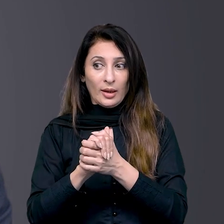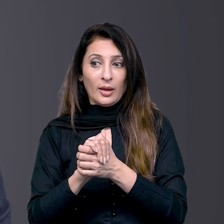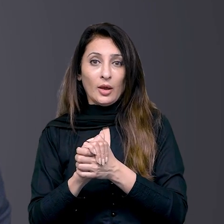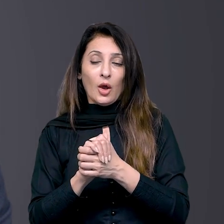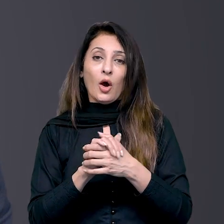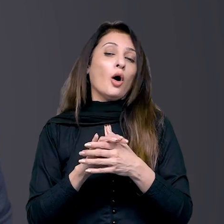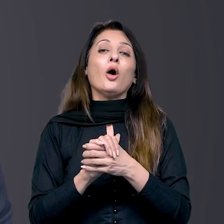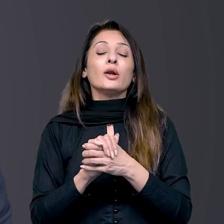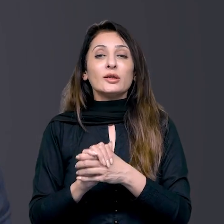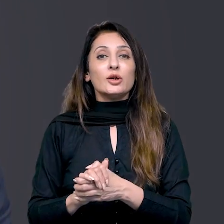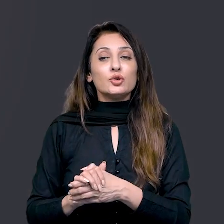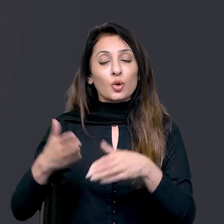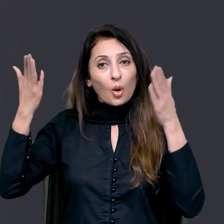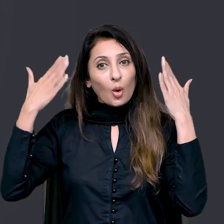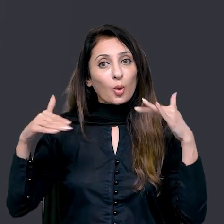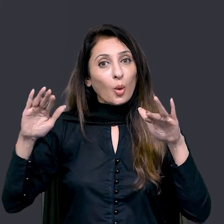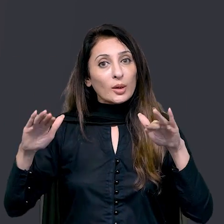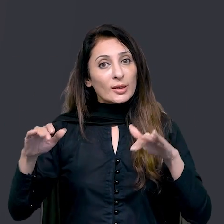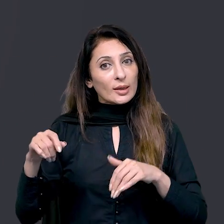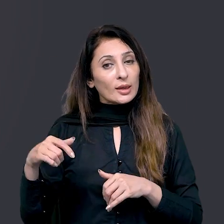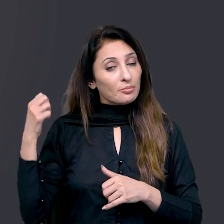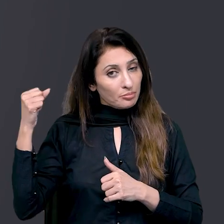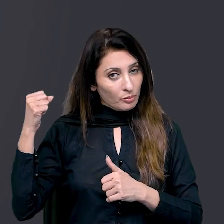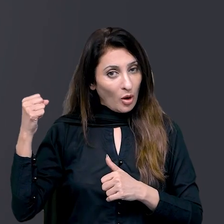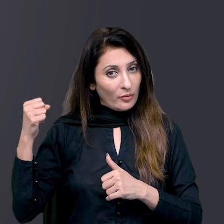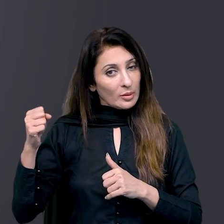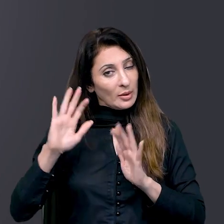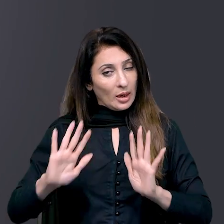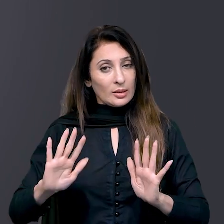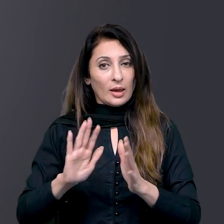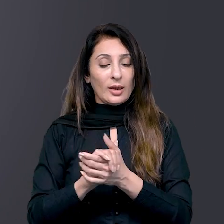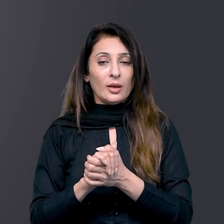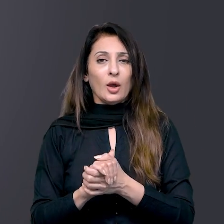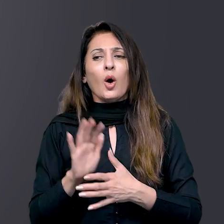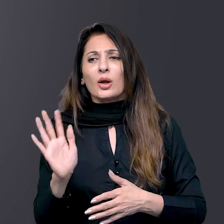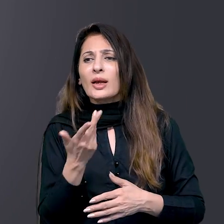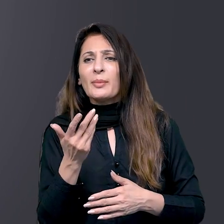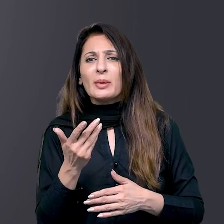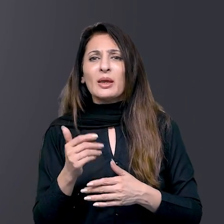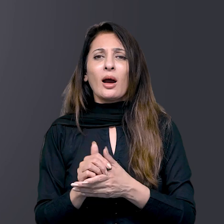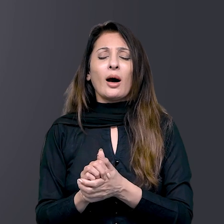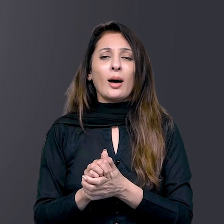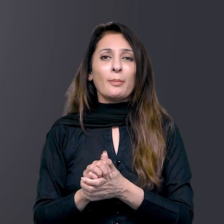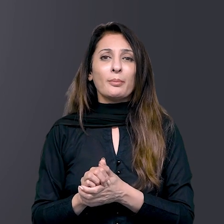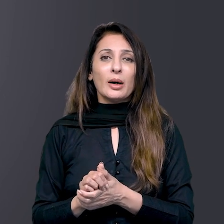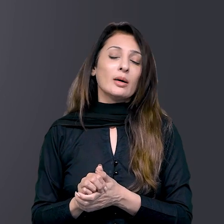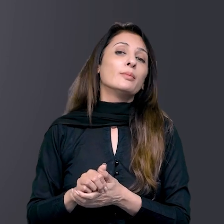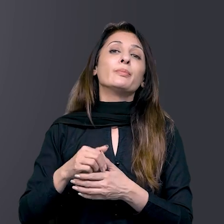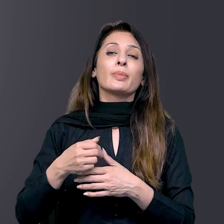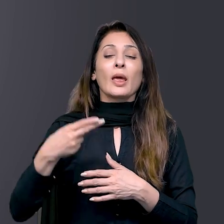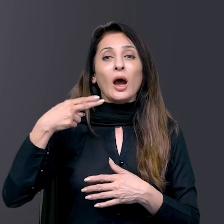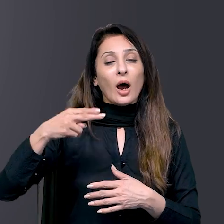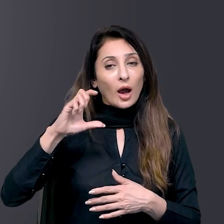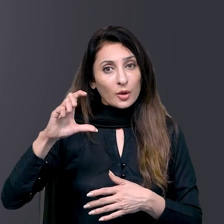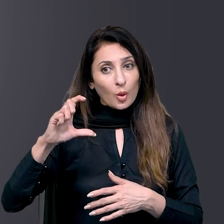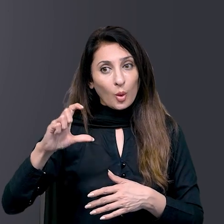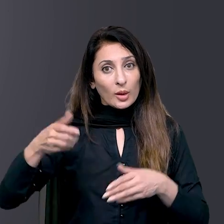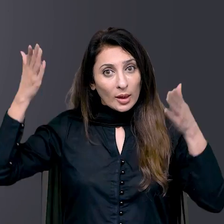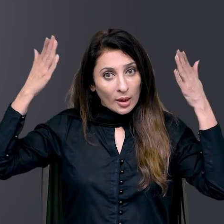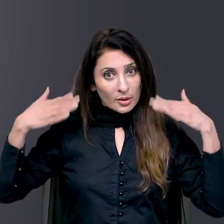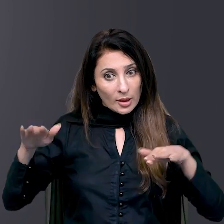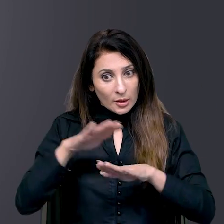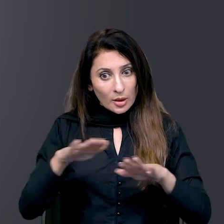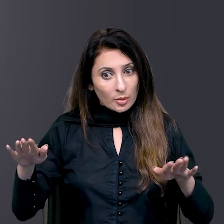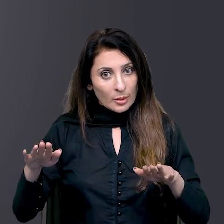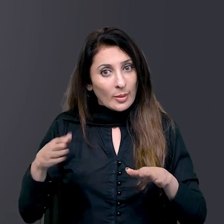constitutional jurisdiction of the court. So once you approach the High Court through a writ petition by seeking the